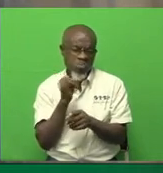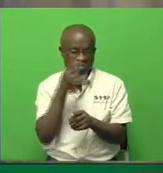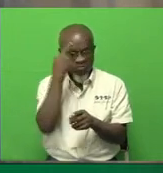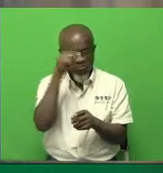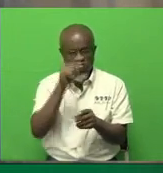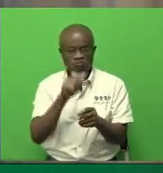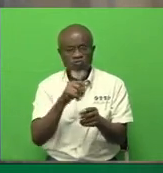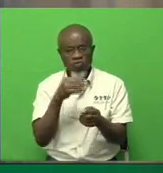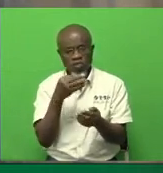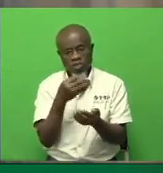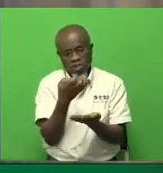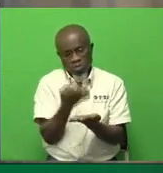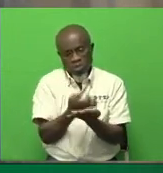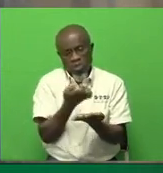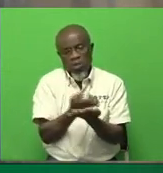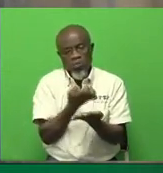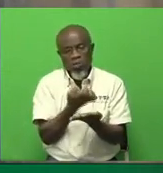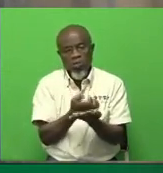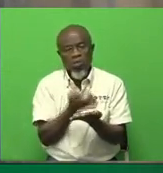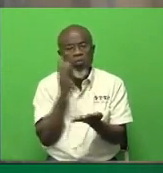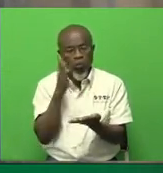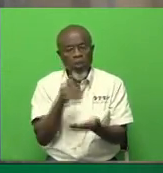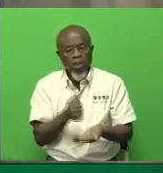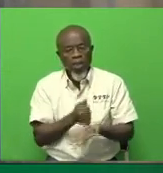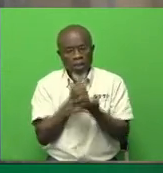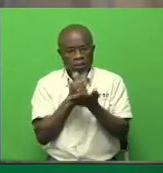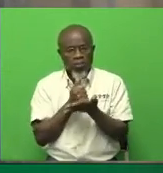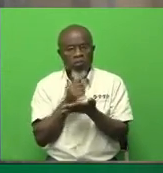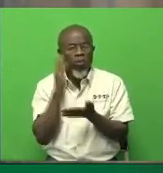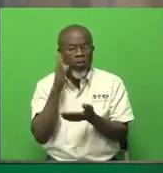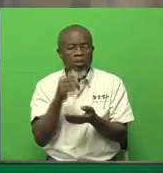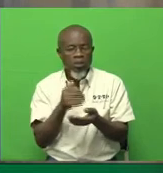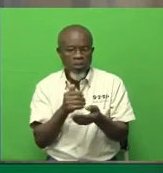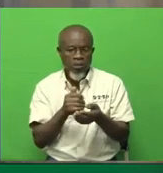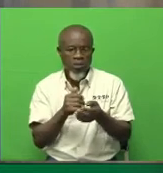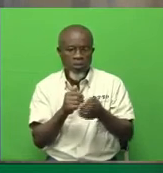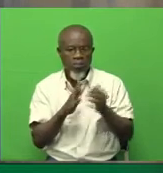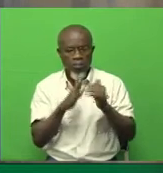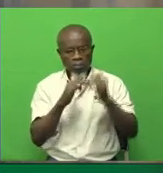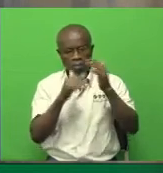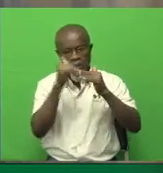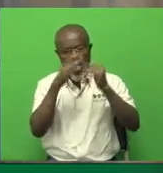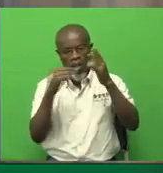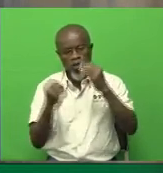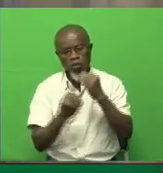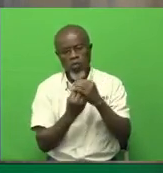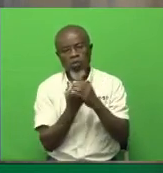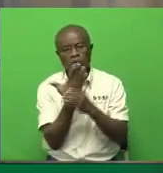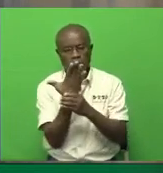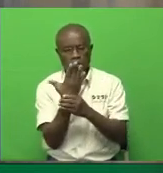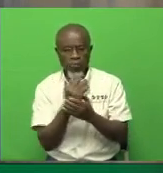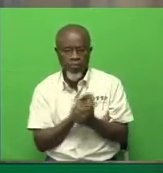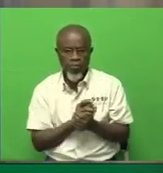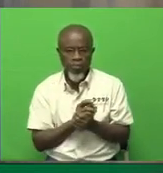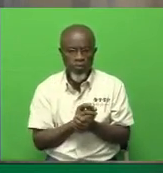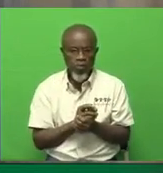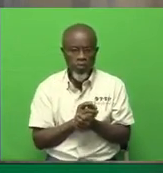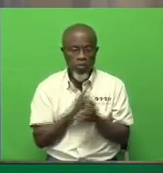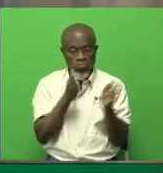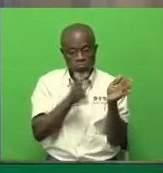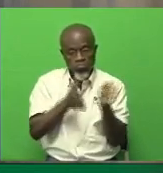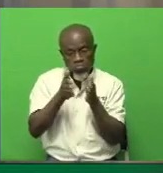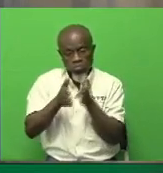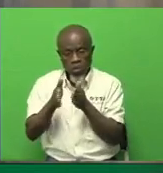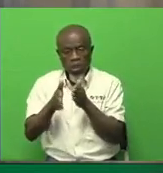goal of recovery sustainable growth and diversification our plan is built on SRI